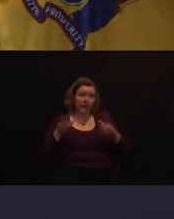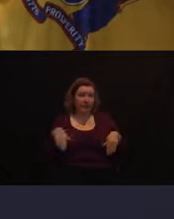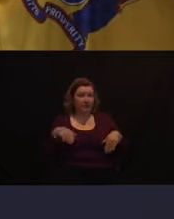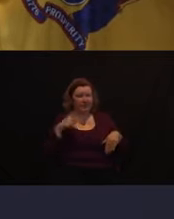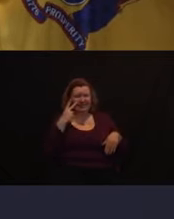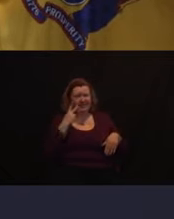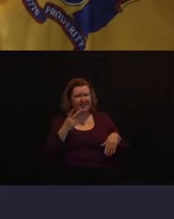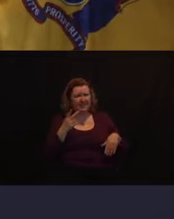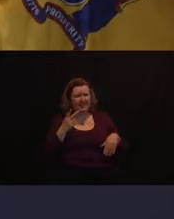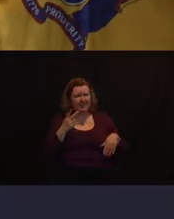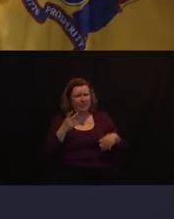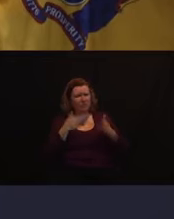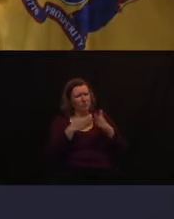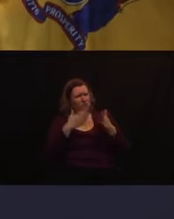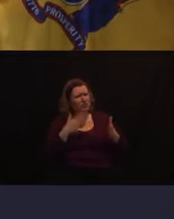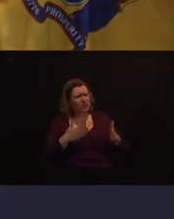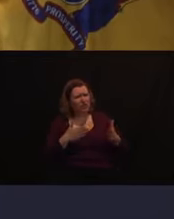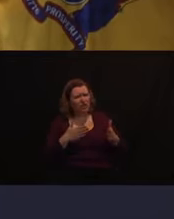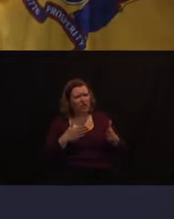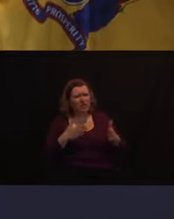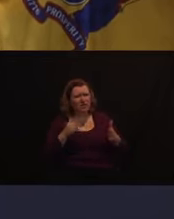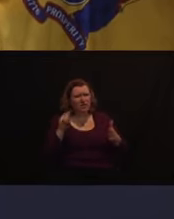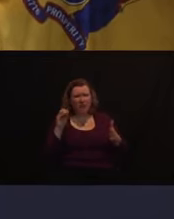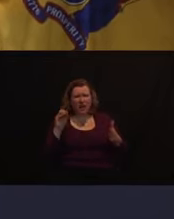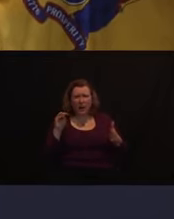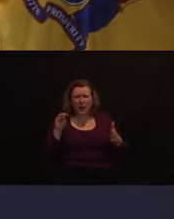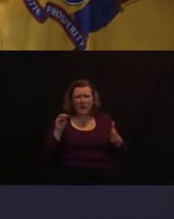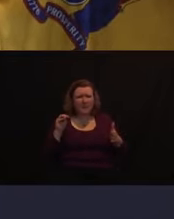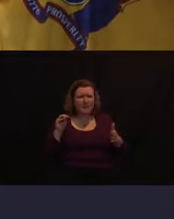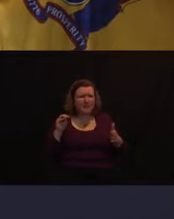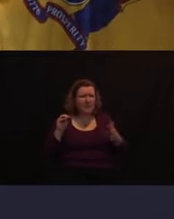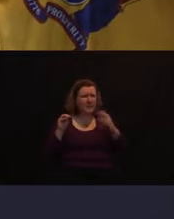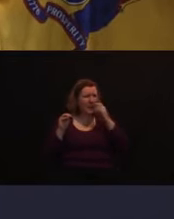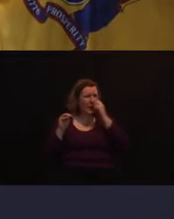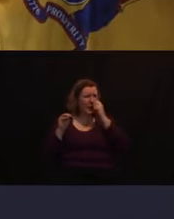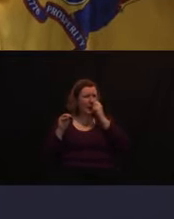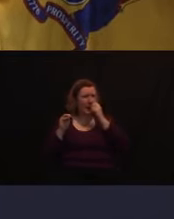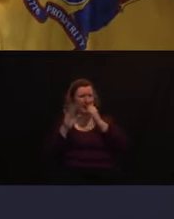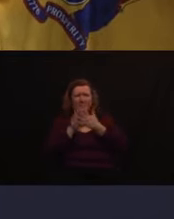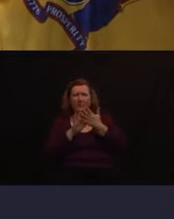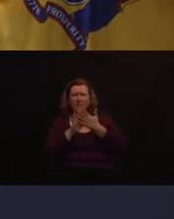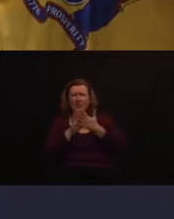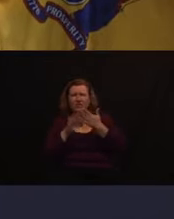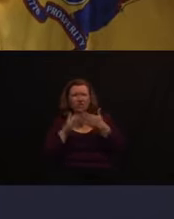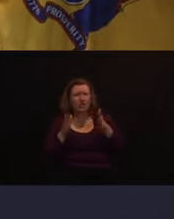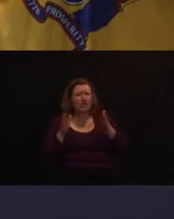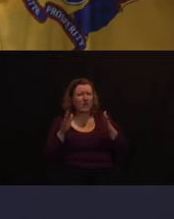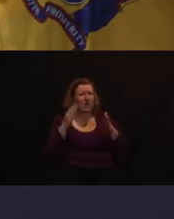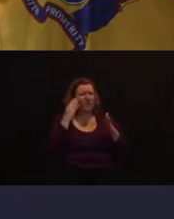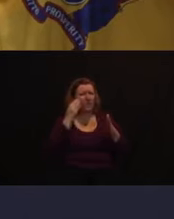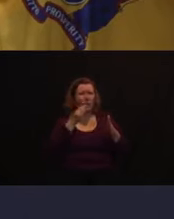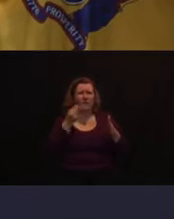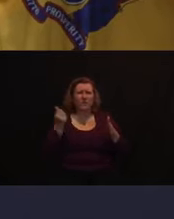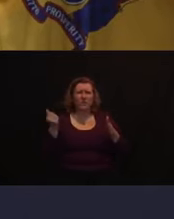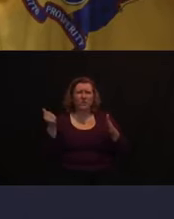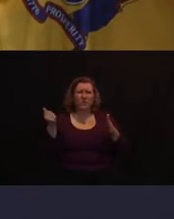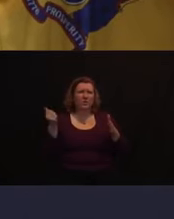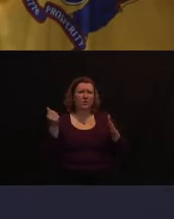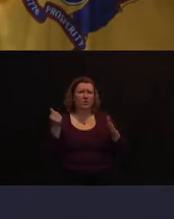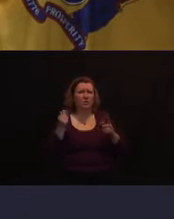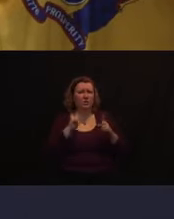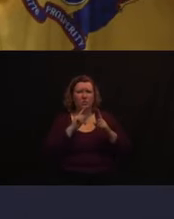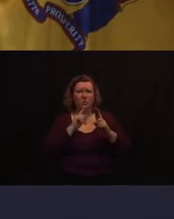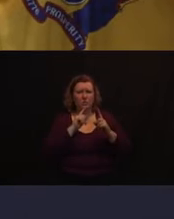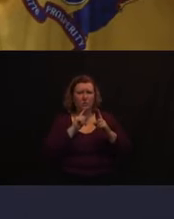as it relates to Tom. I know what it is generally, and a couple of general reactions I'd have. I would say putting